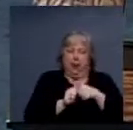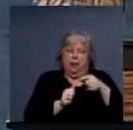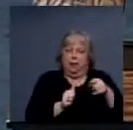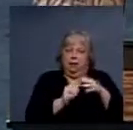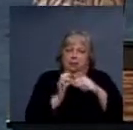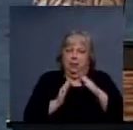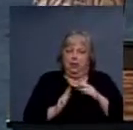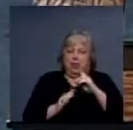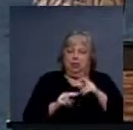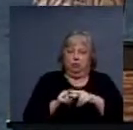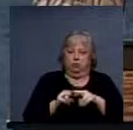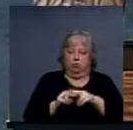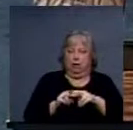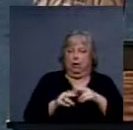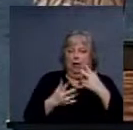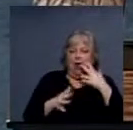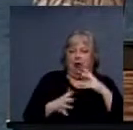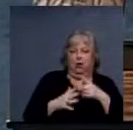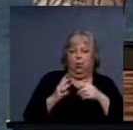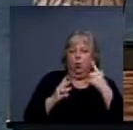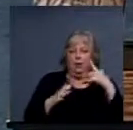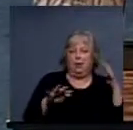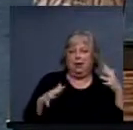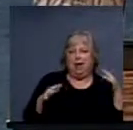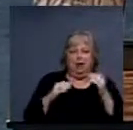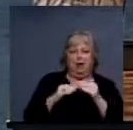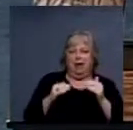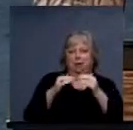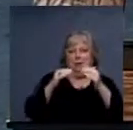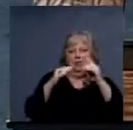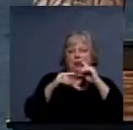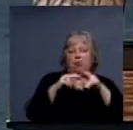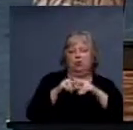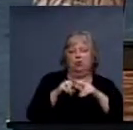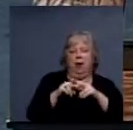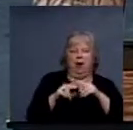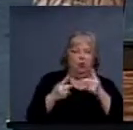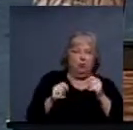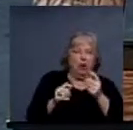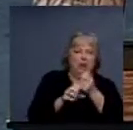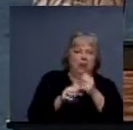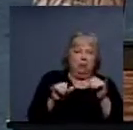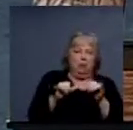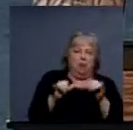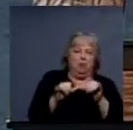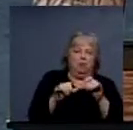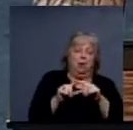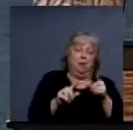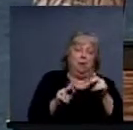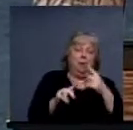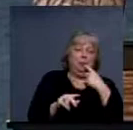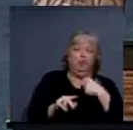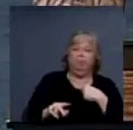what the levels are of the train. We try to get those measurements and levels of train, but we were told those are proprietary.